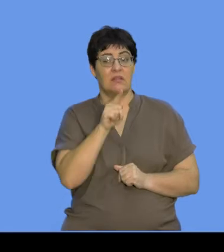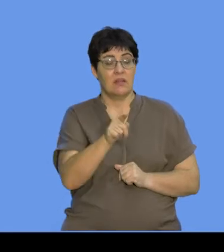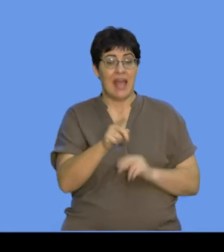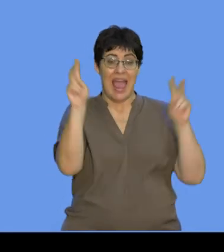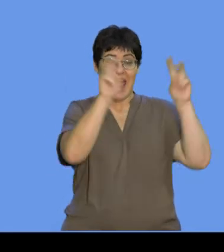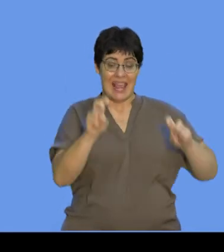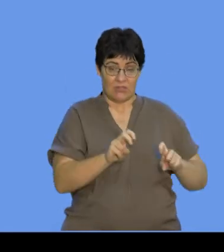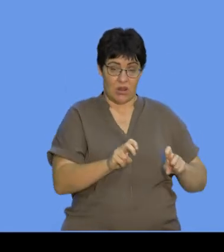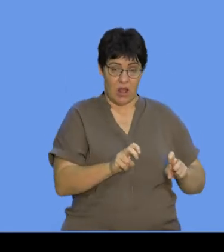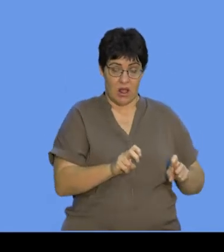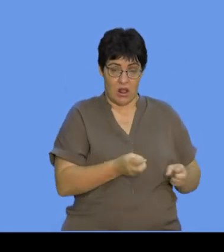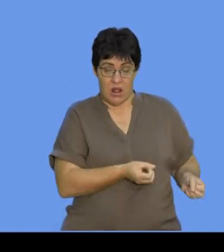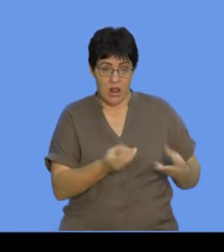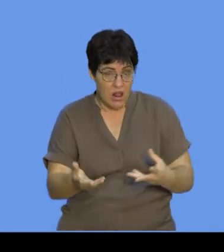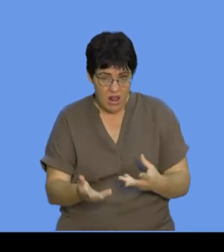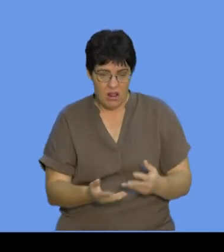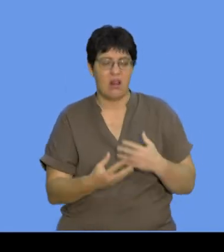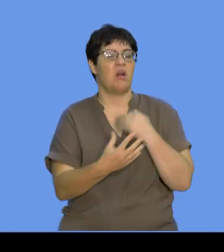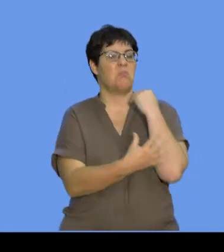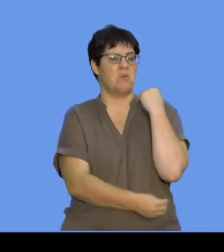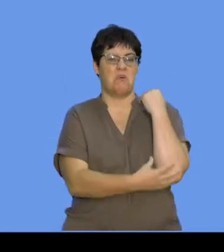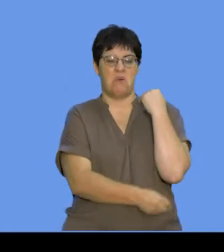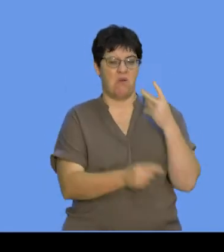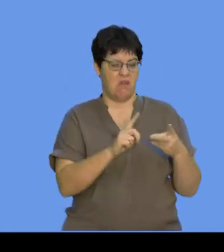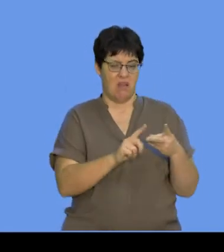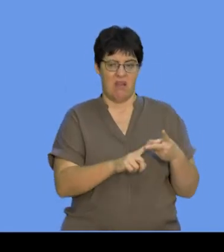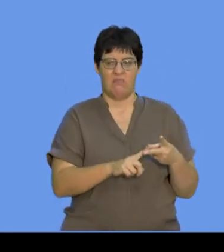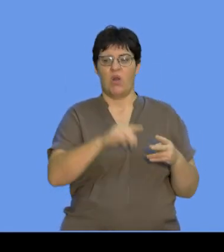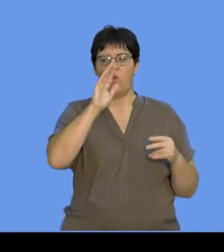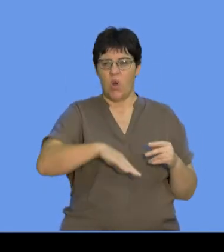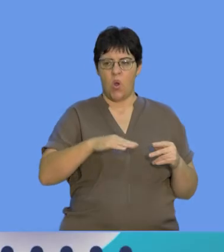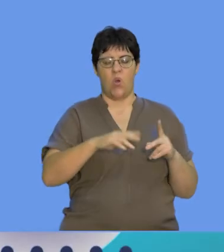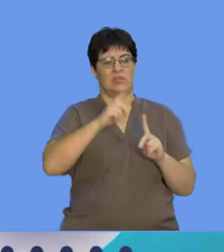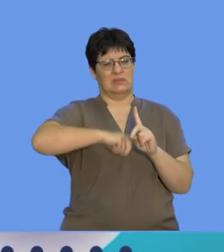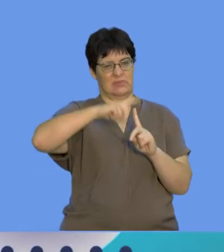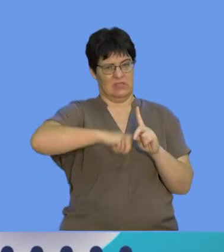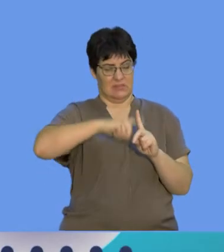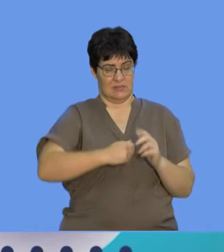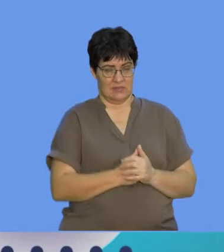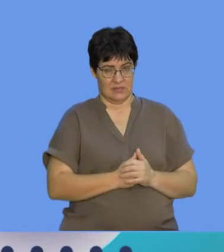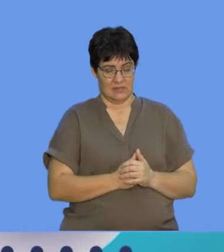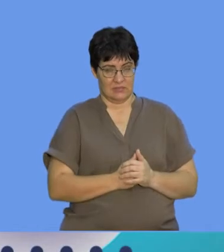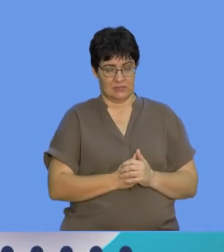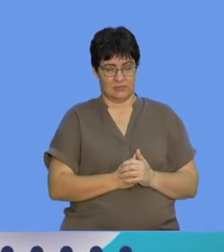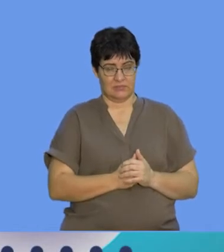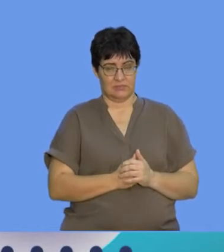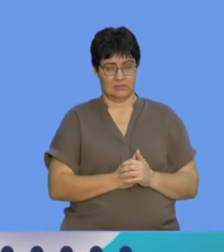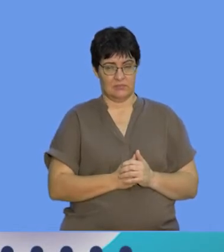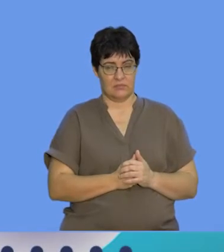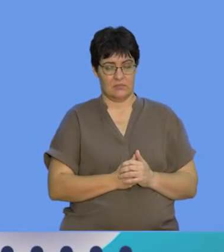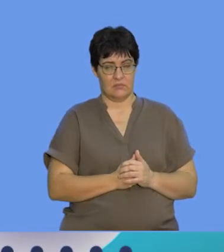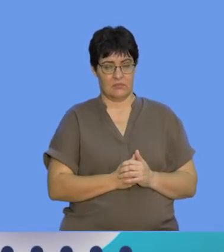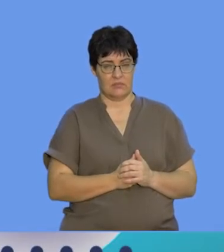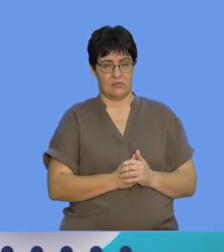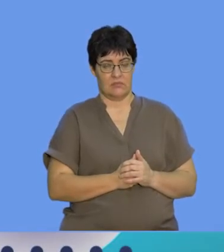electrical conductors at low temperatures. Now, let's understand something. these, the major,